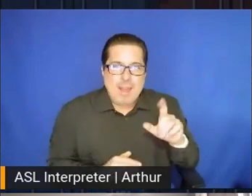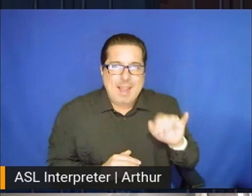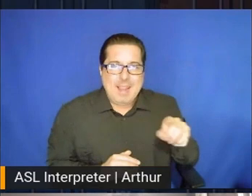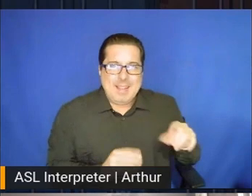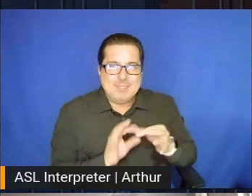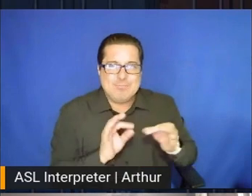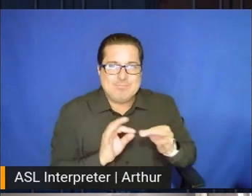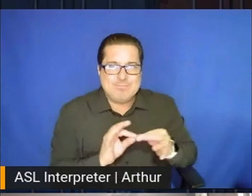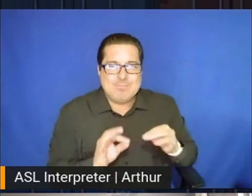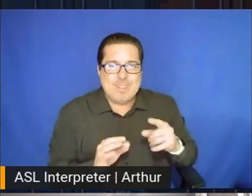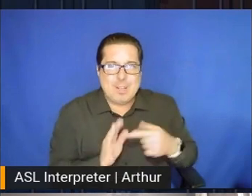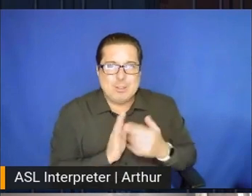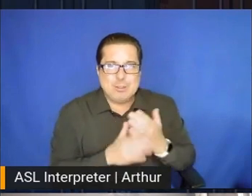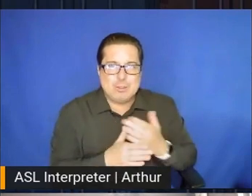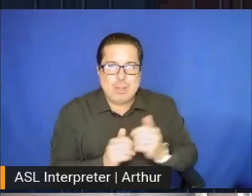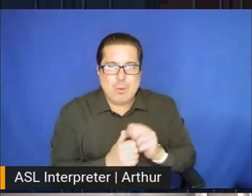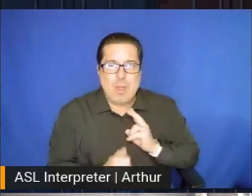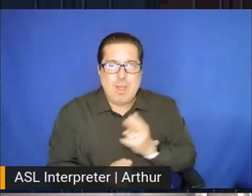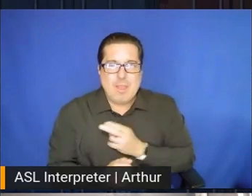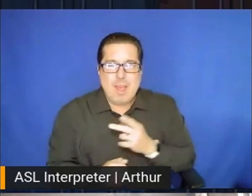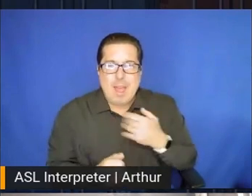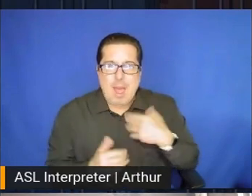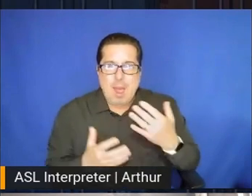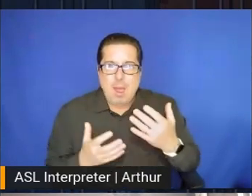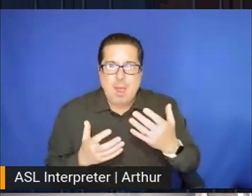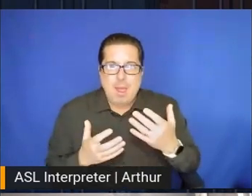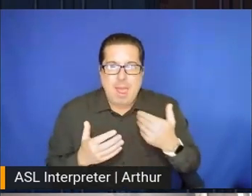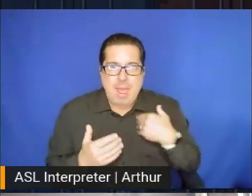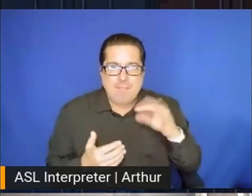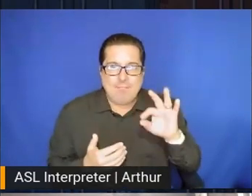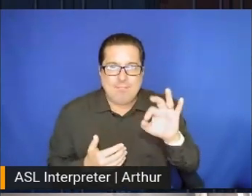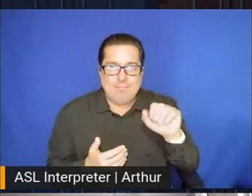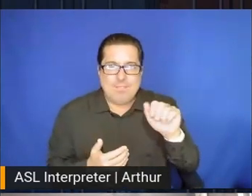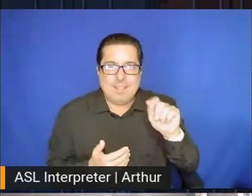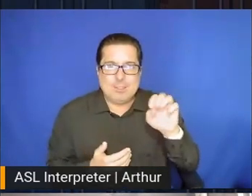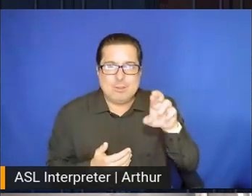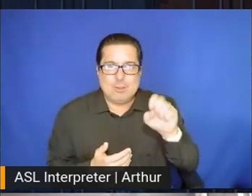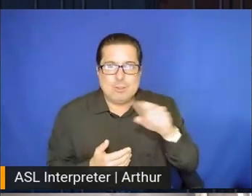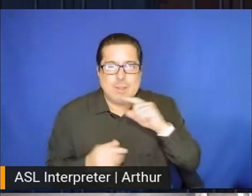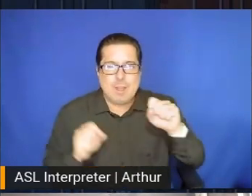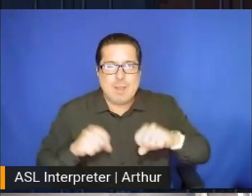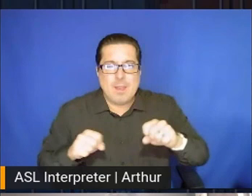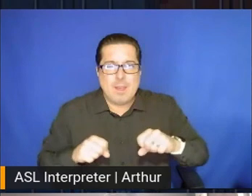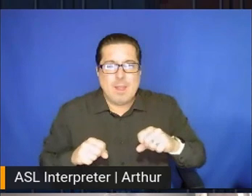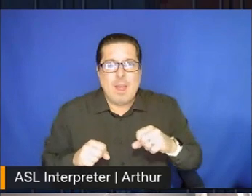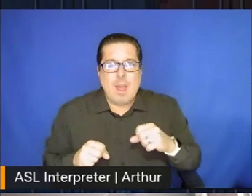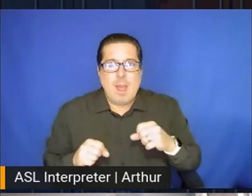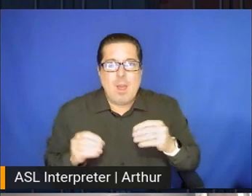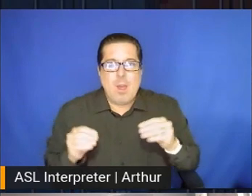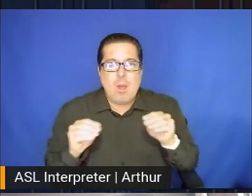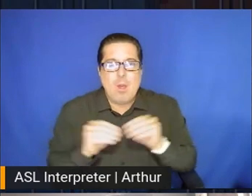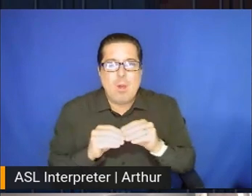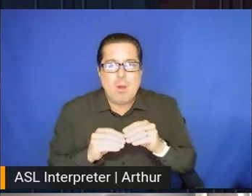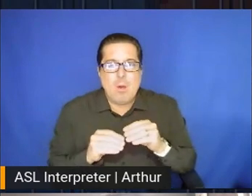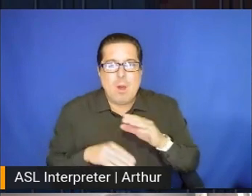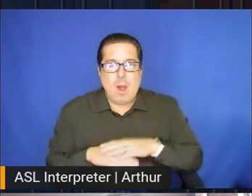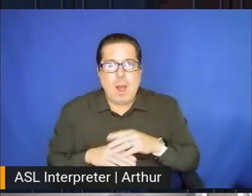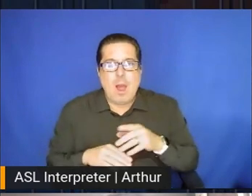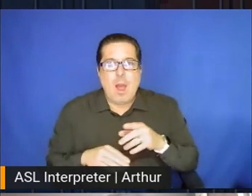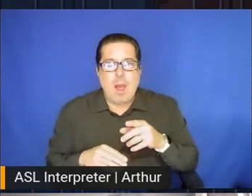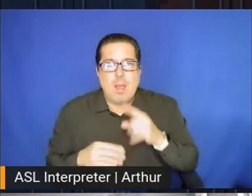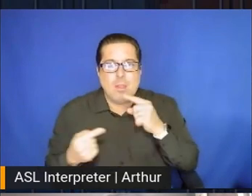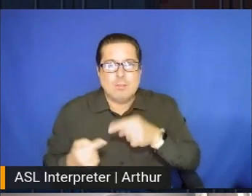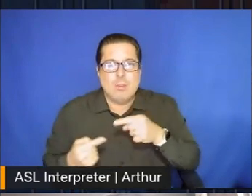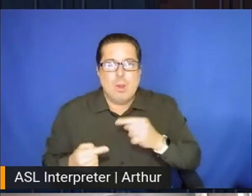I was blown away. I mean, the kind of features and the capabilities, more around one of the struggles